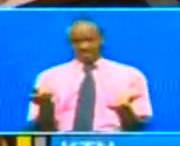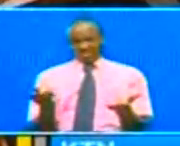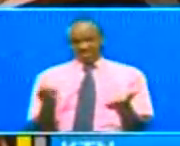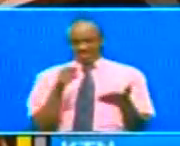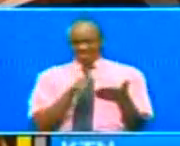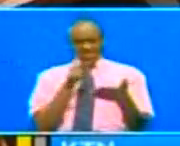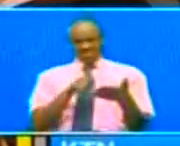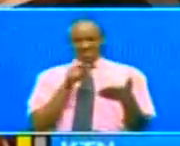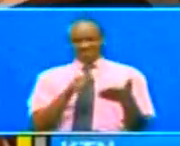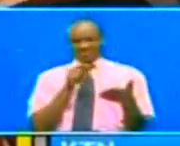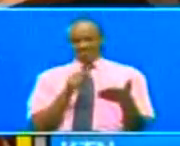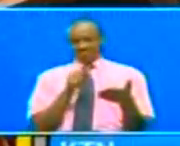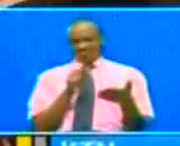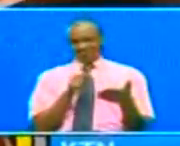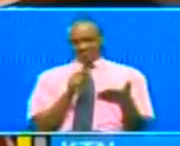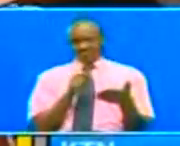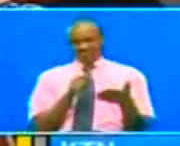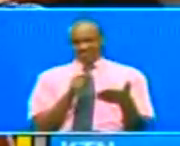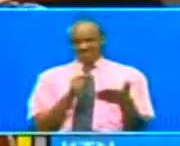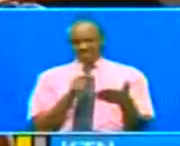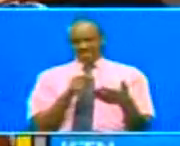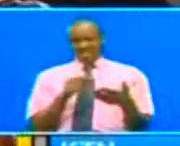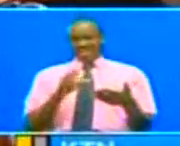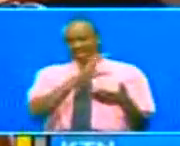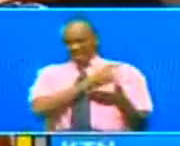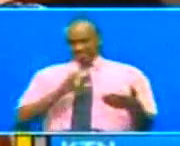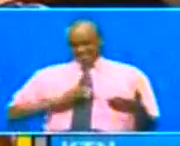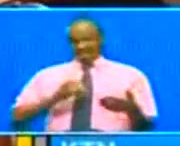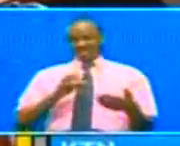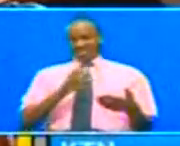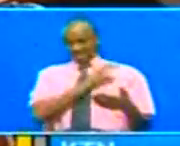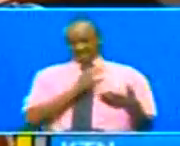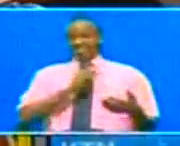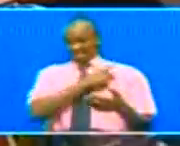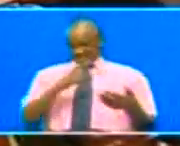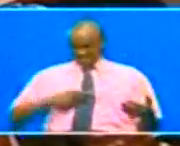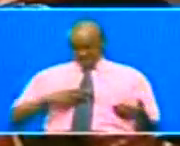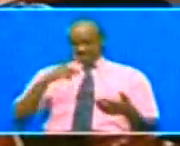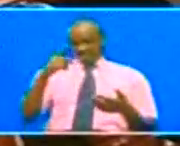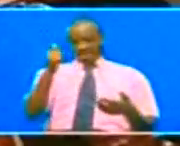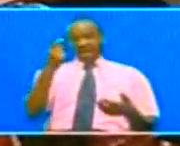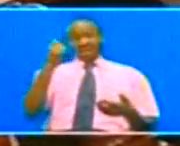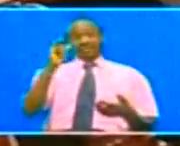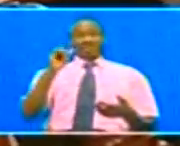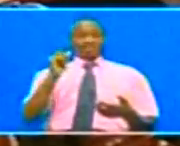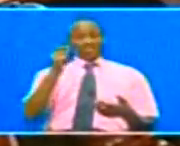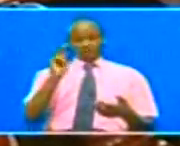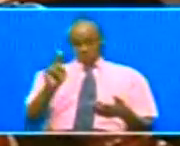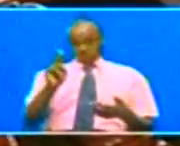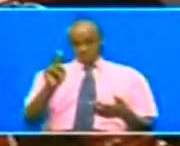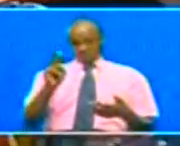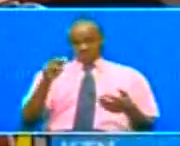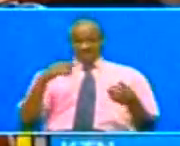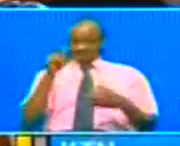is Christ the King Katito Convent, it could be a plan. It's a complete project.